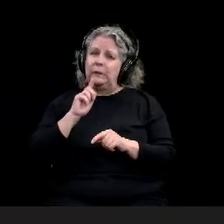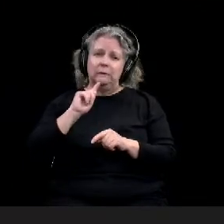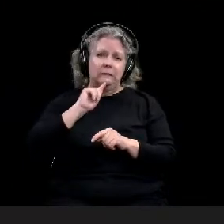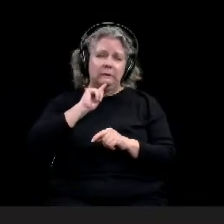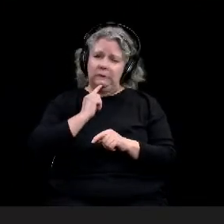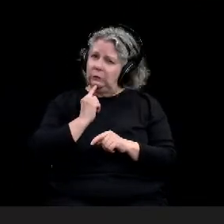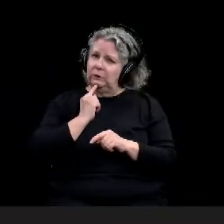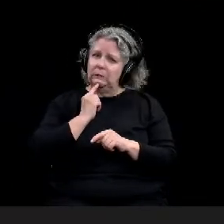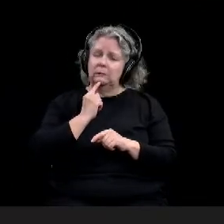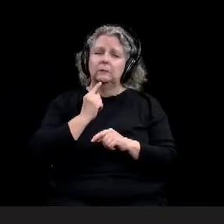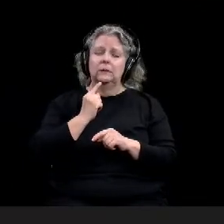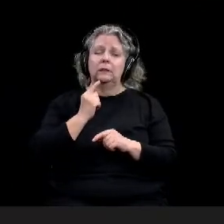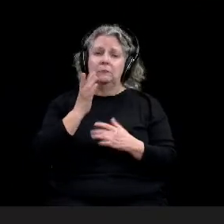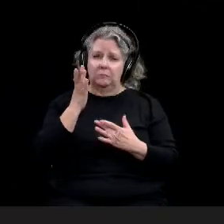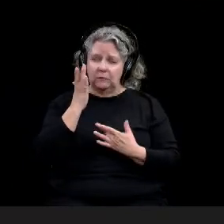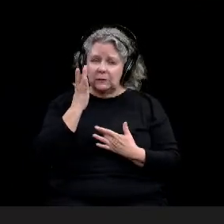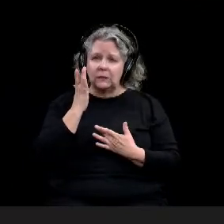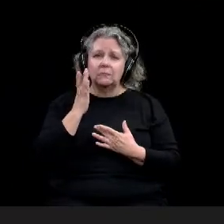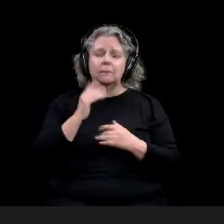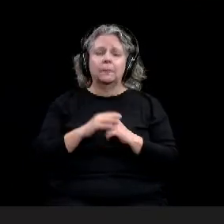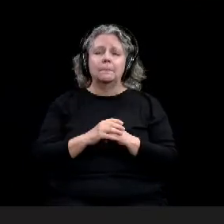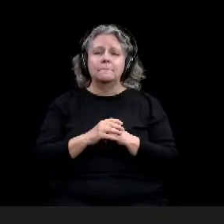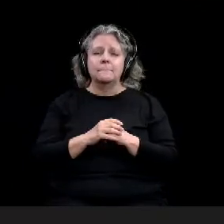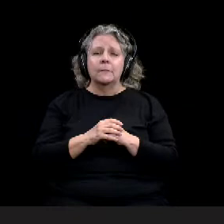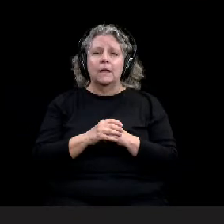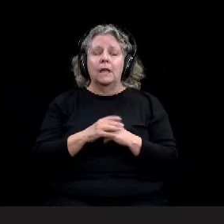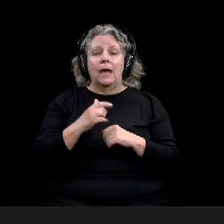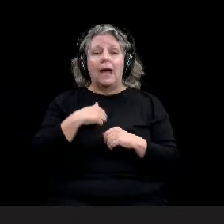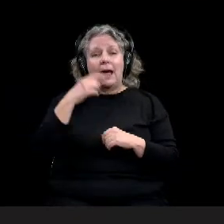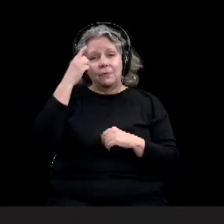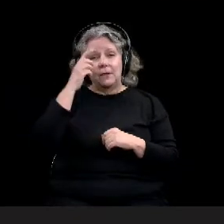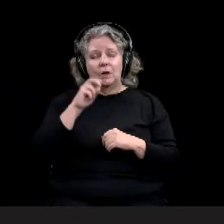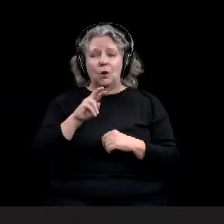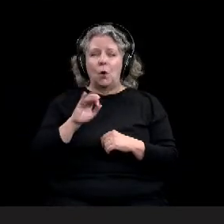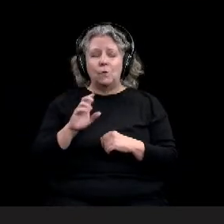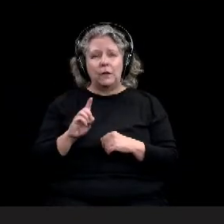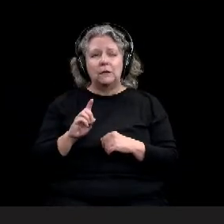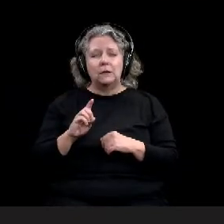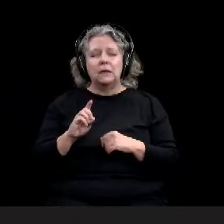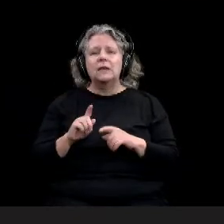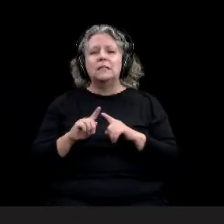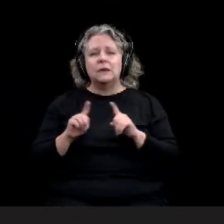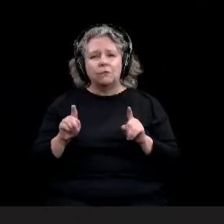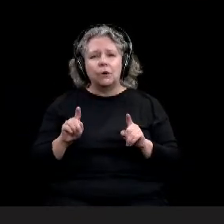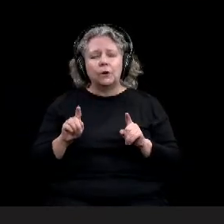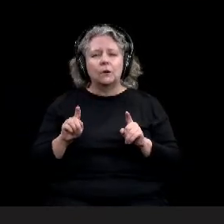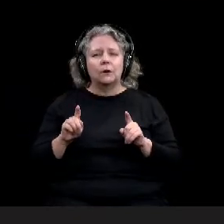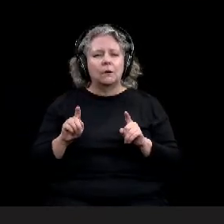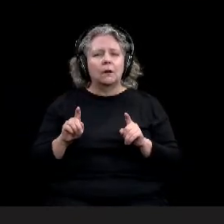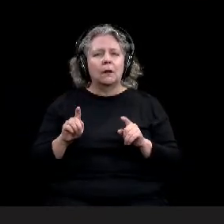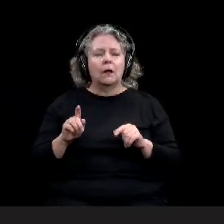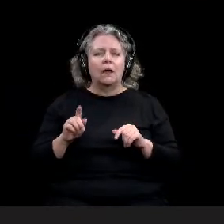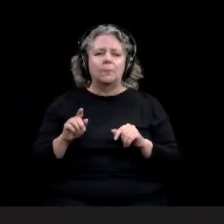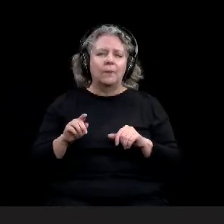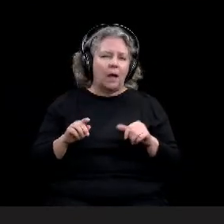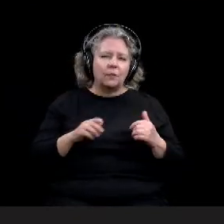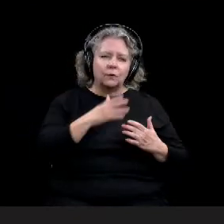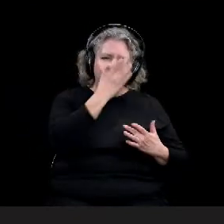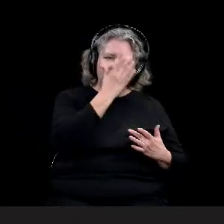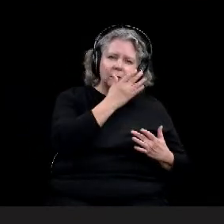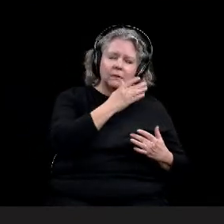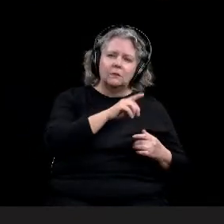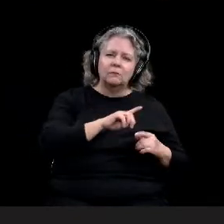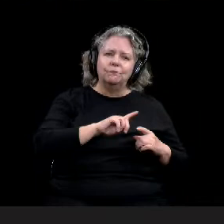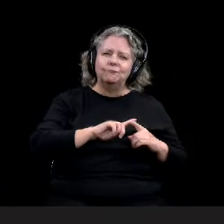COVID, unlike other illnesses that we've taken care of, is people come in when they get really sick with COVID and they're scared because